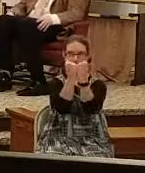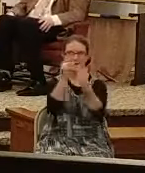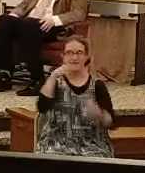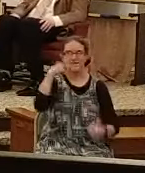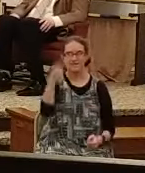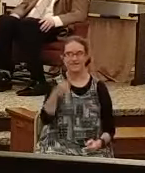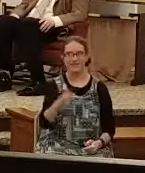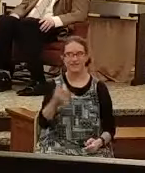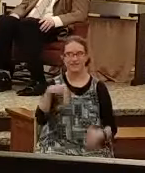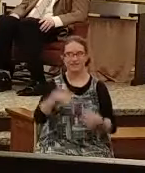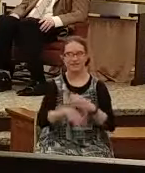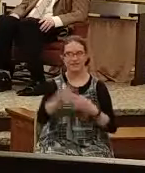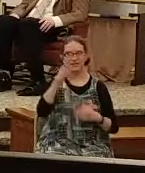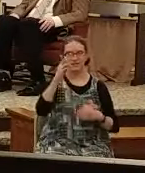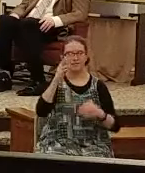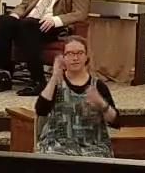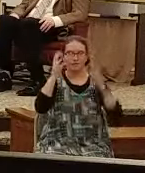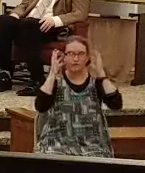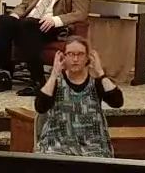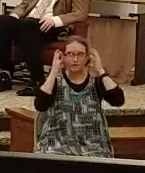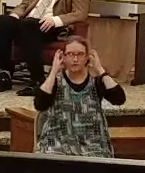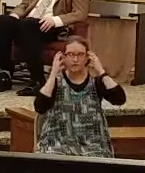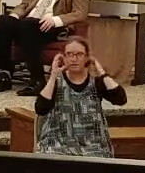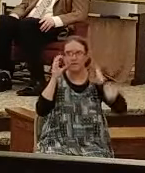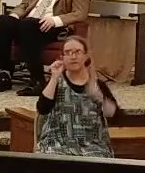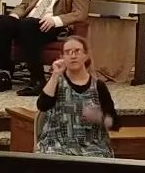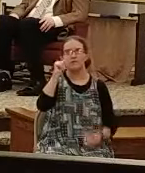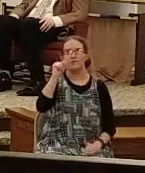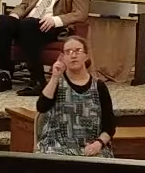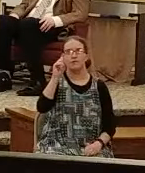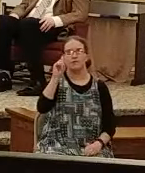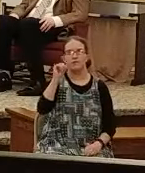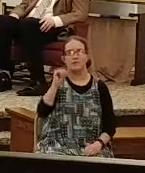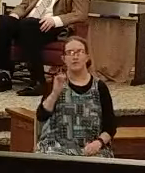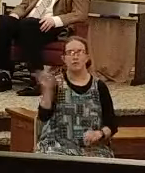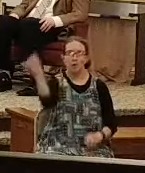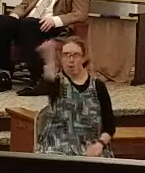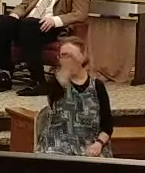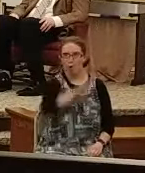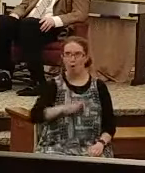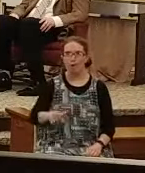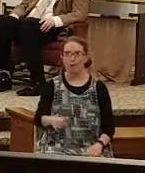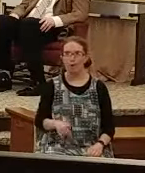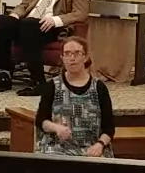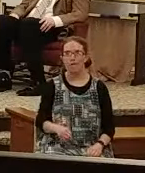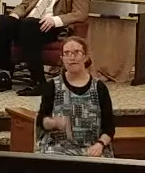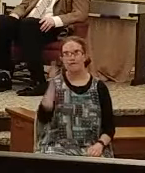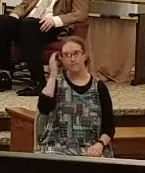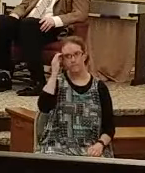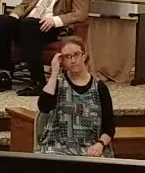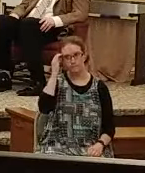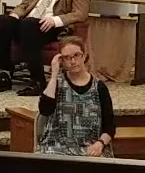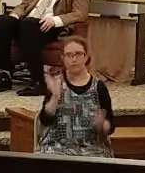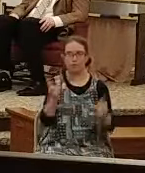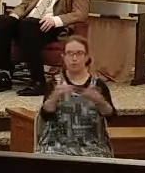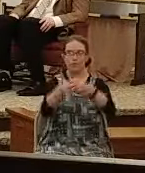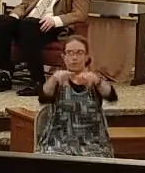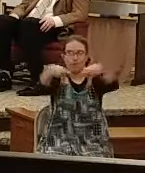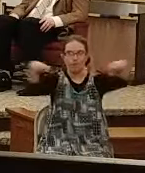said that in the recording studios, they always had a meditation room with an altar in